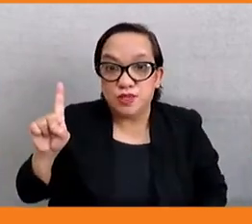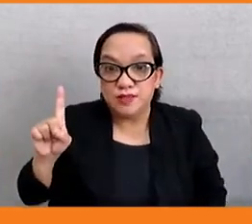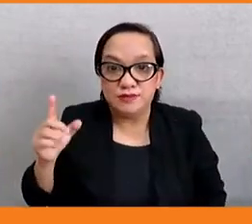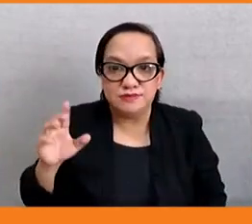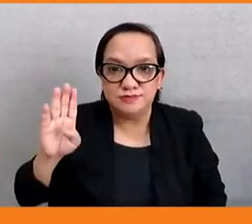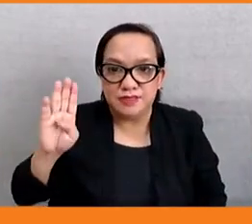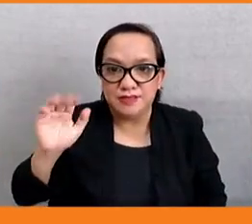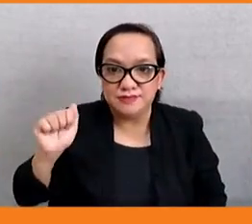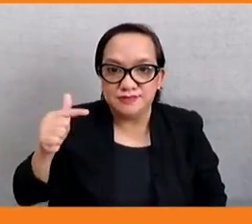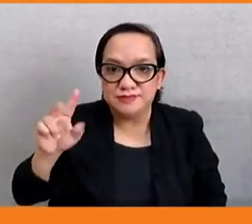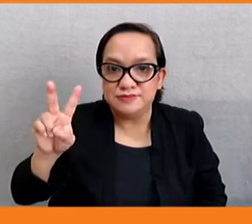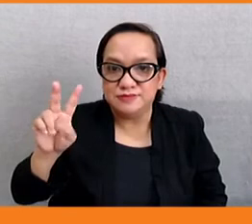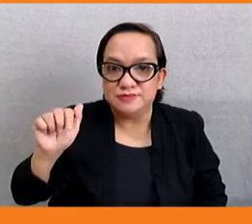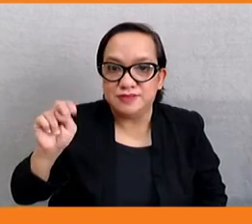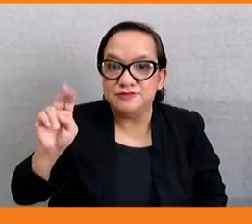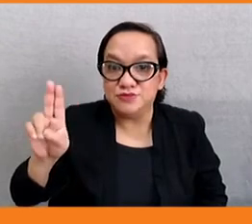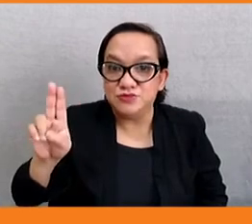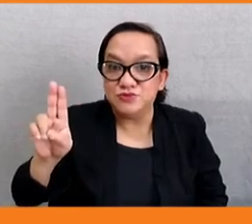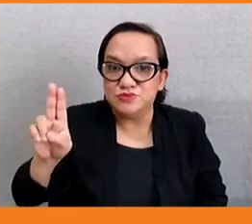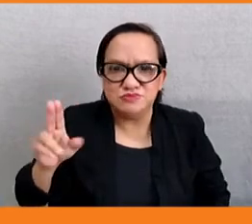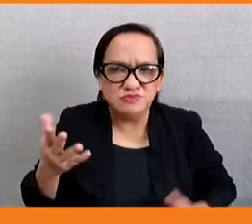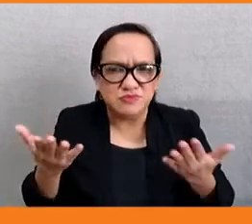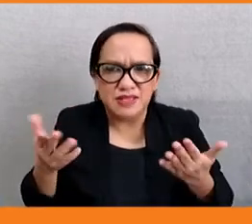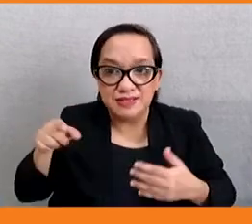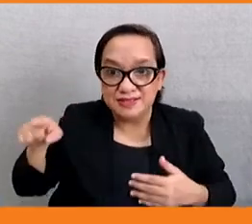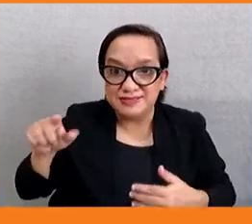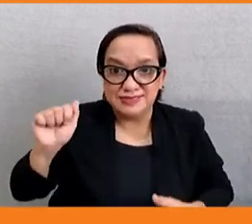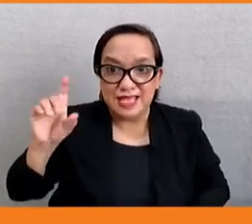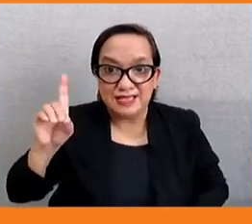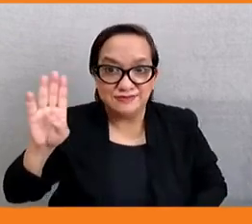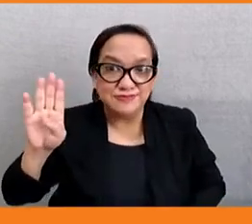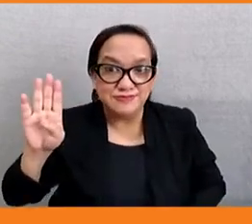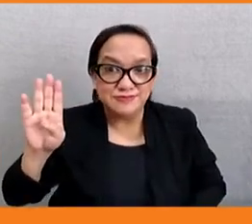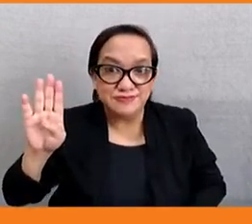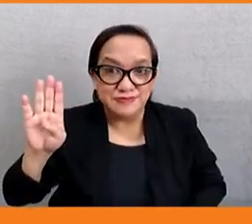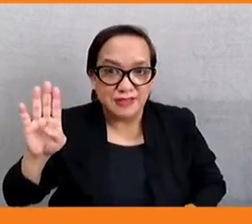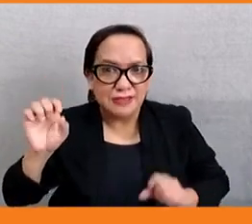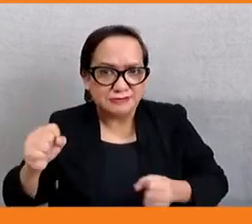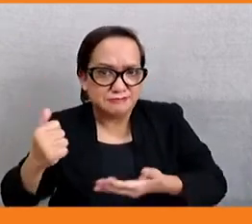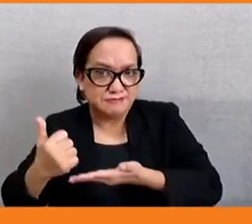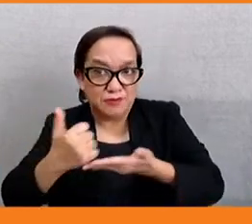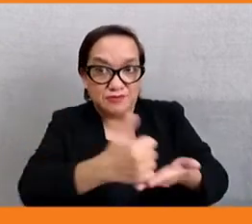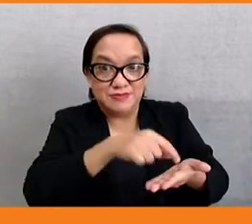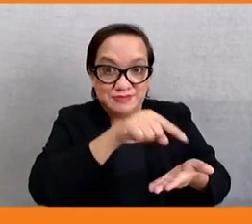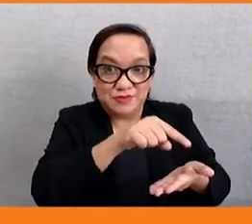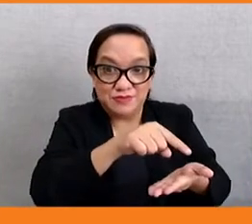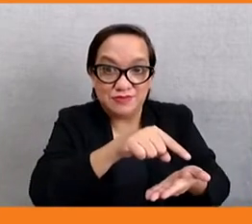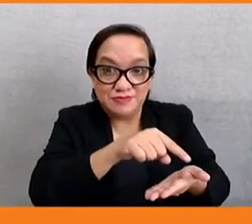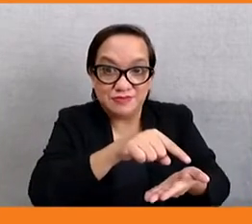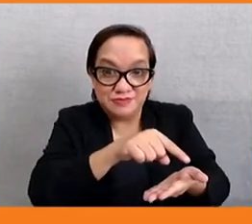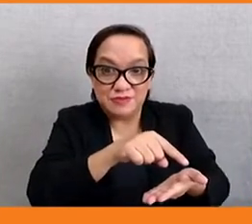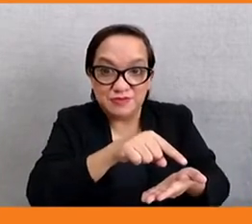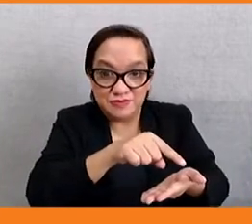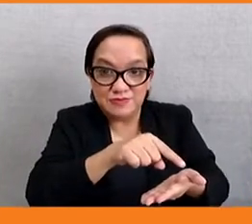doing to try and help countries move away from fossil fuel? President Masa? Okay, thank you, John, for this very,